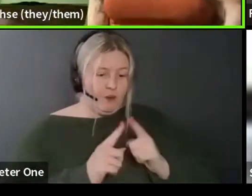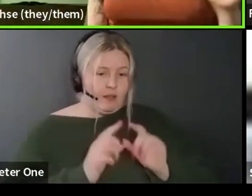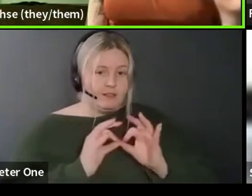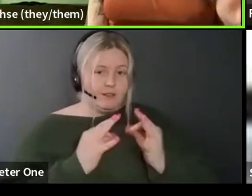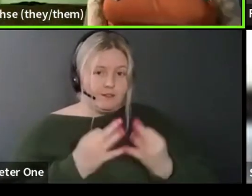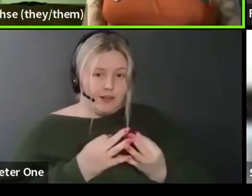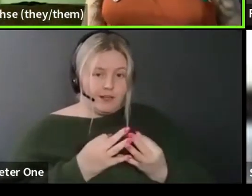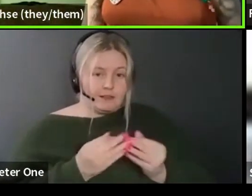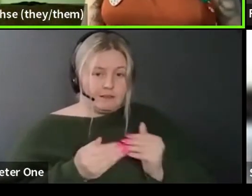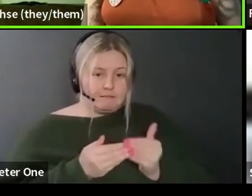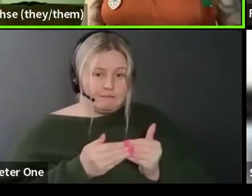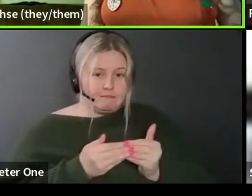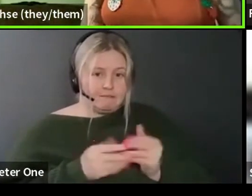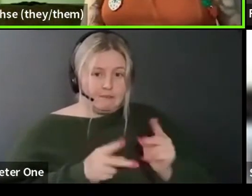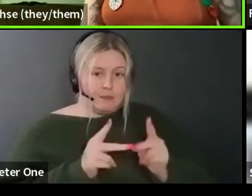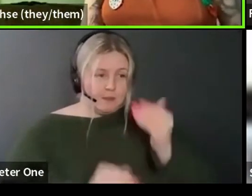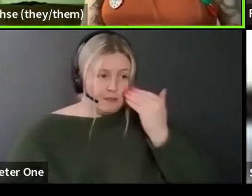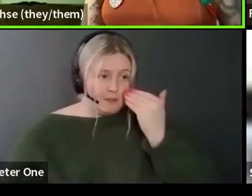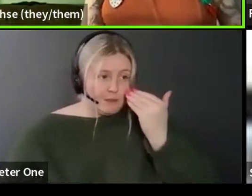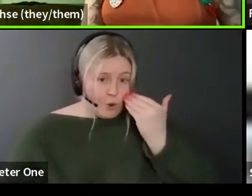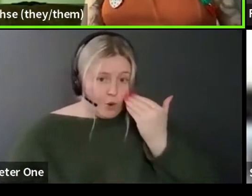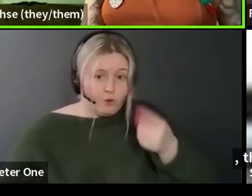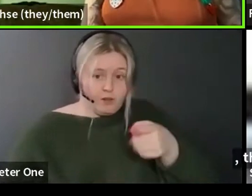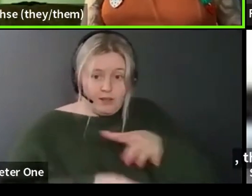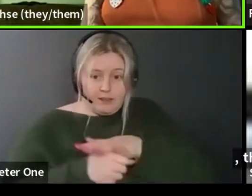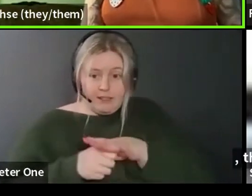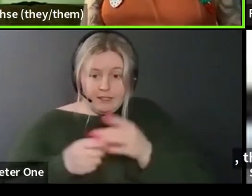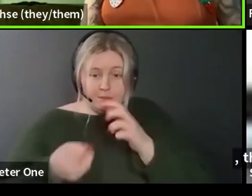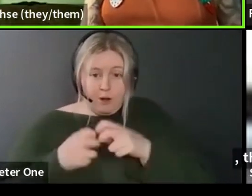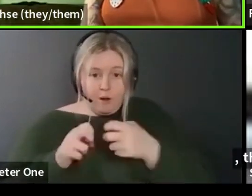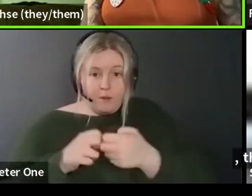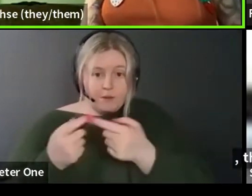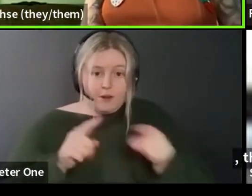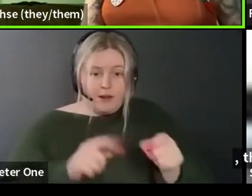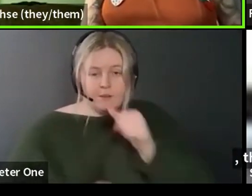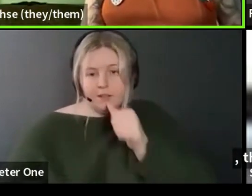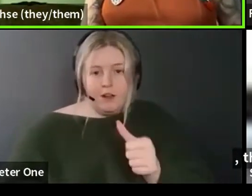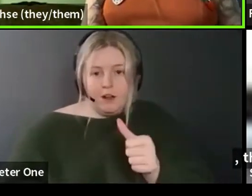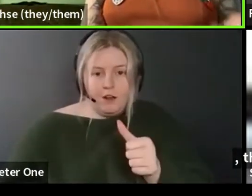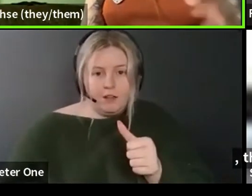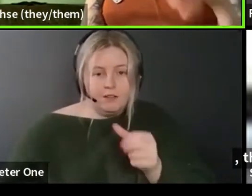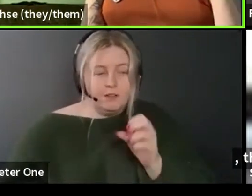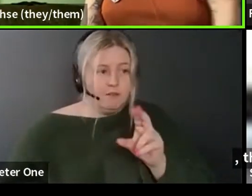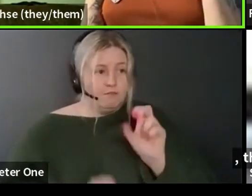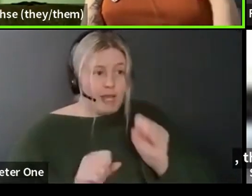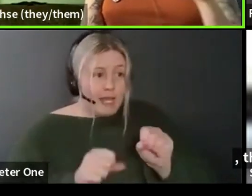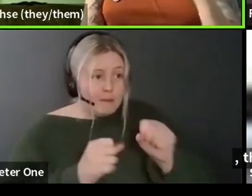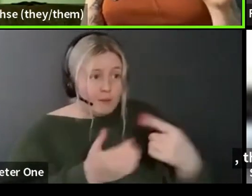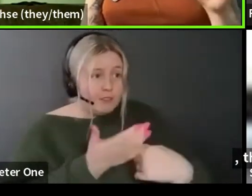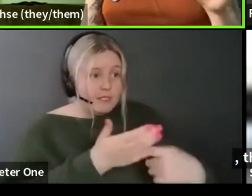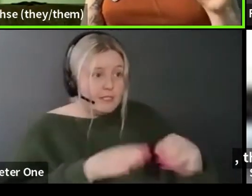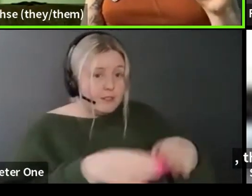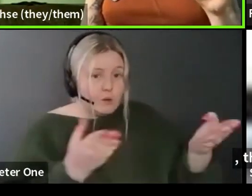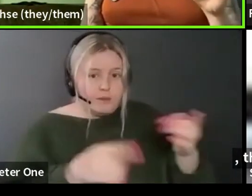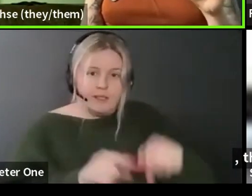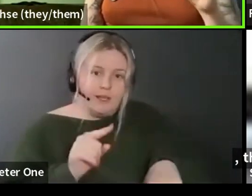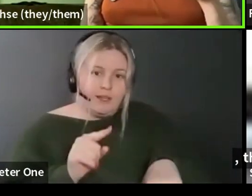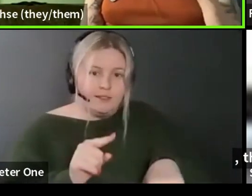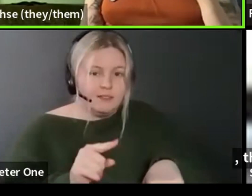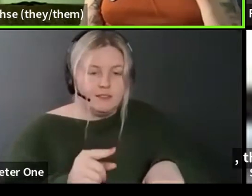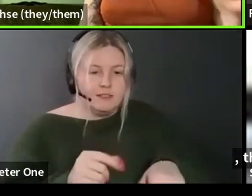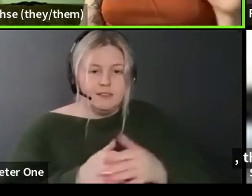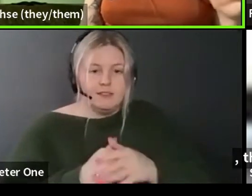just don't know that these places exist, and they don't know how to have these conversations. And I think when you start to share about